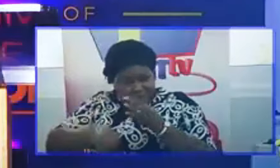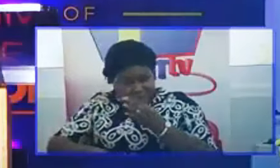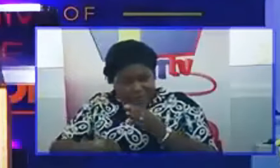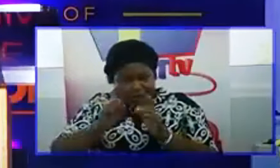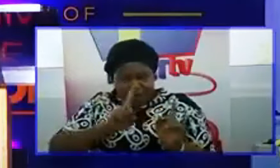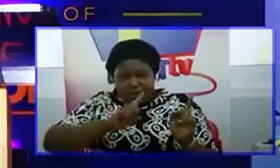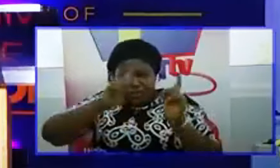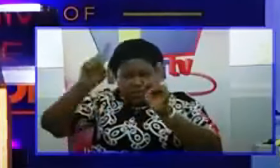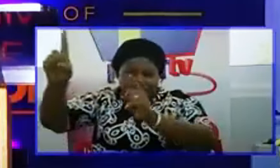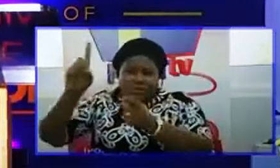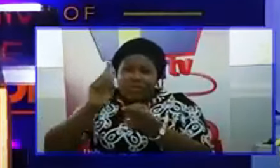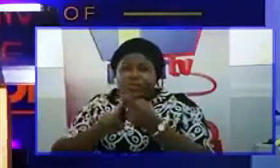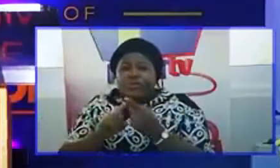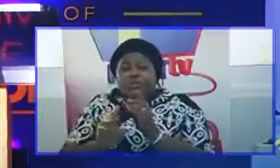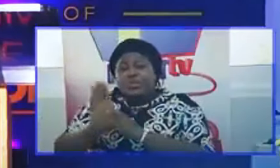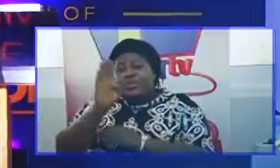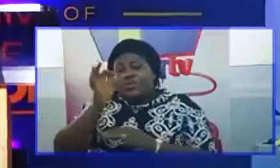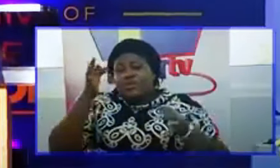account.